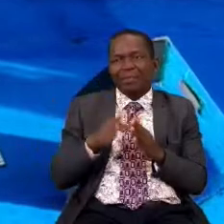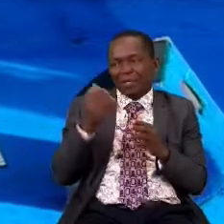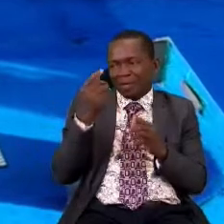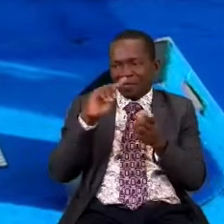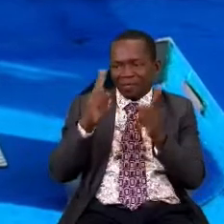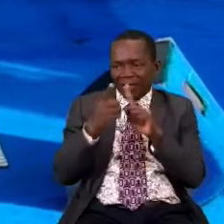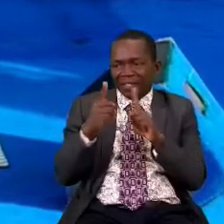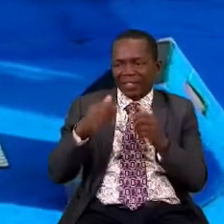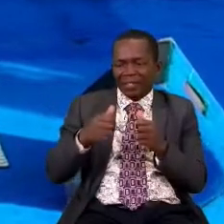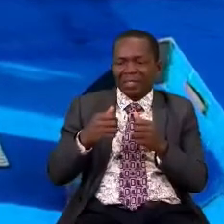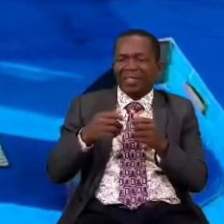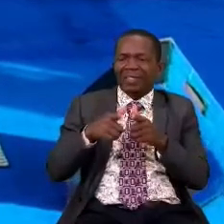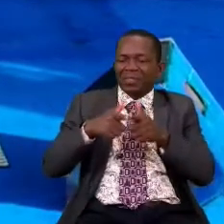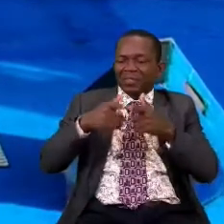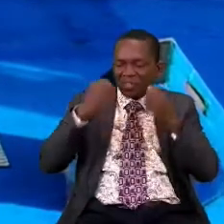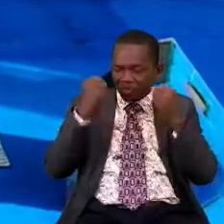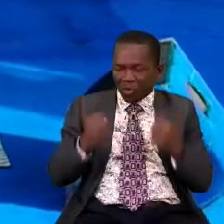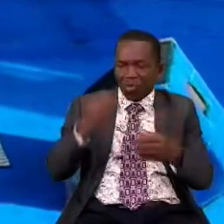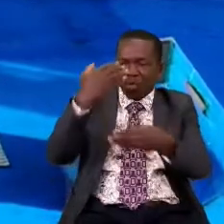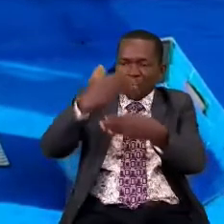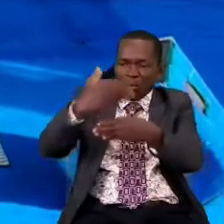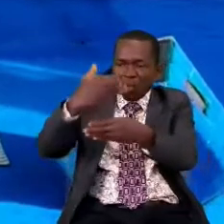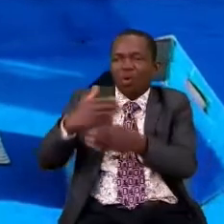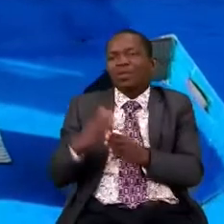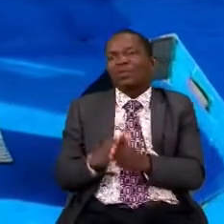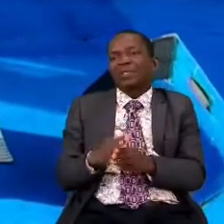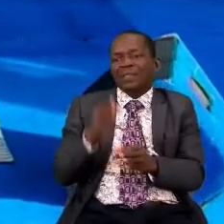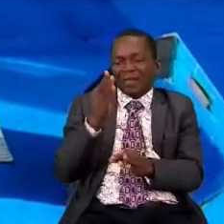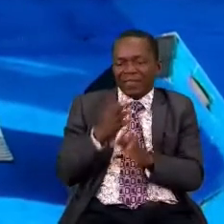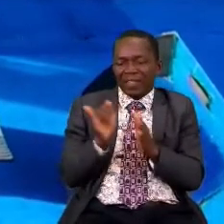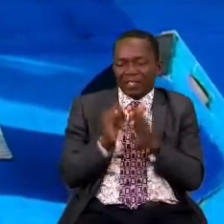surpassing faith. The faith that surpasses all the